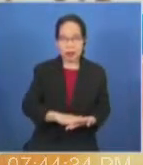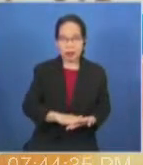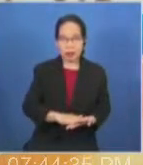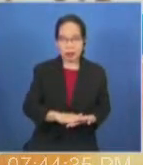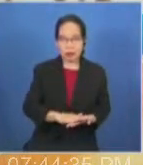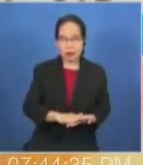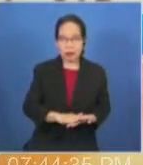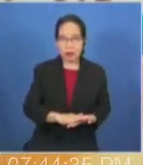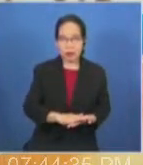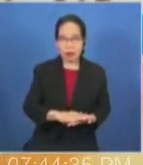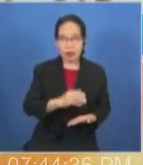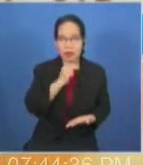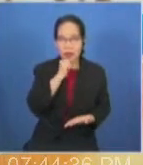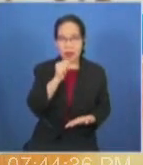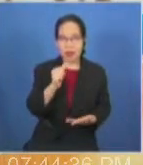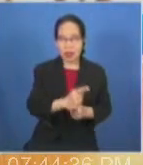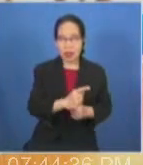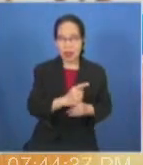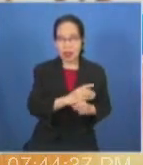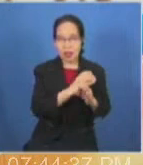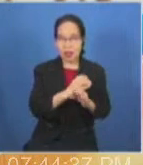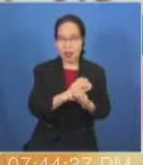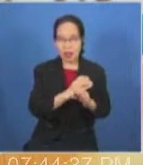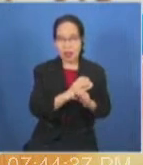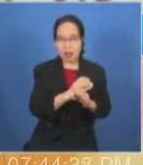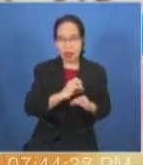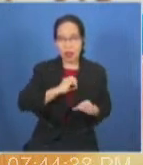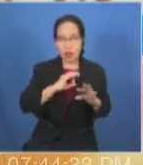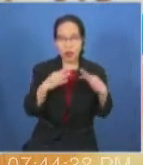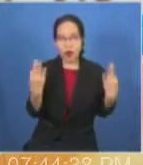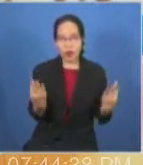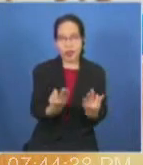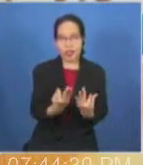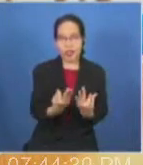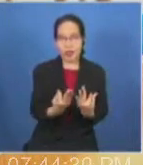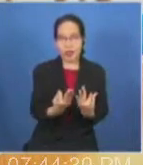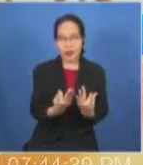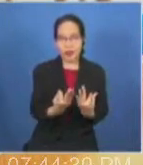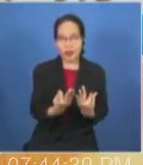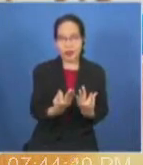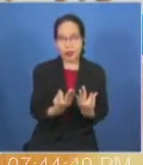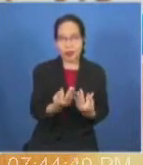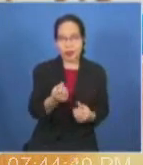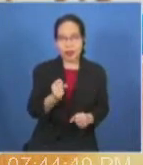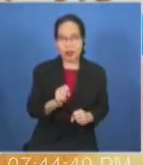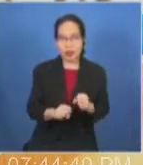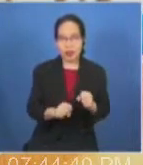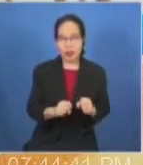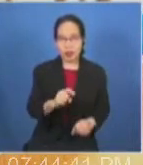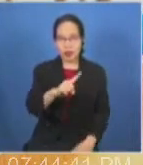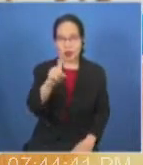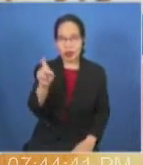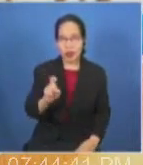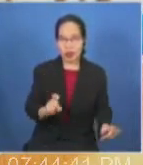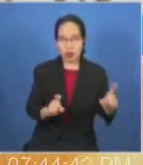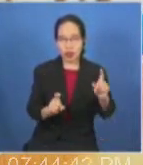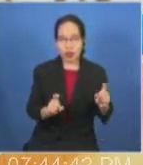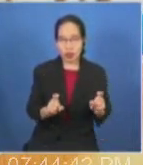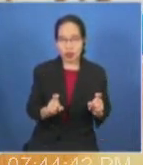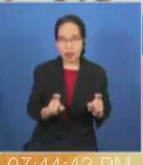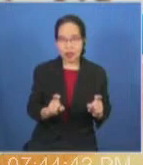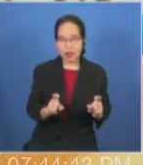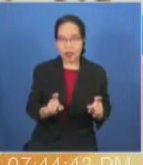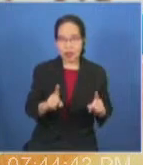It is evil if we don't take care of our own household. And so we